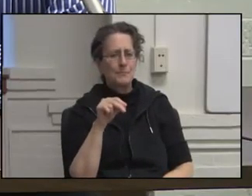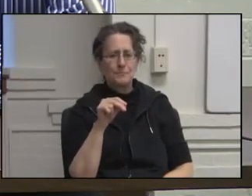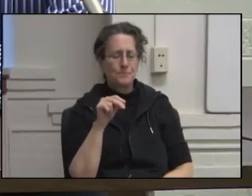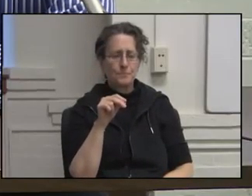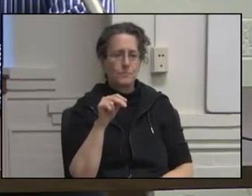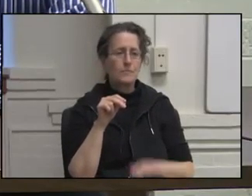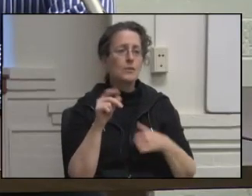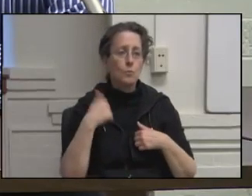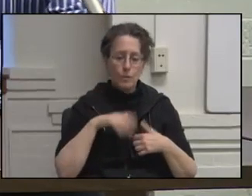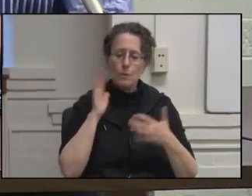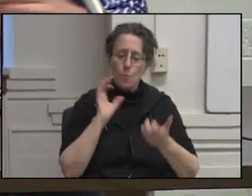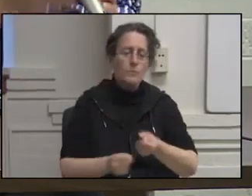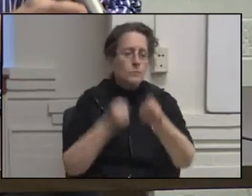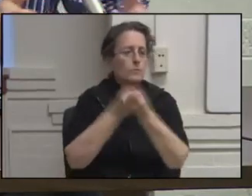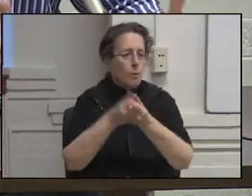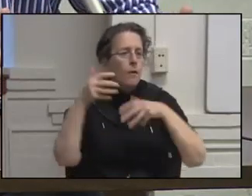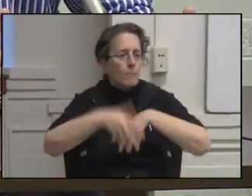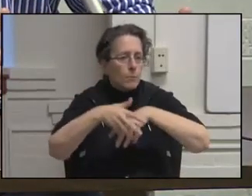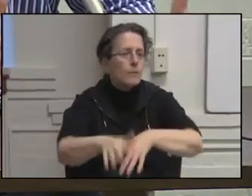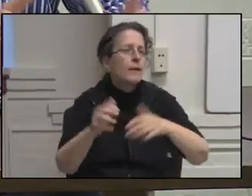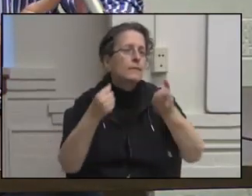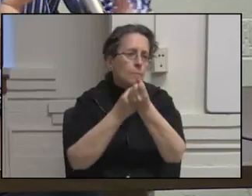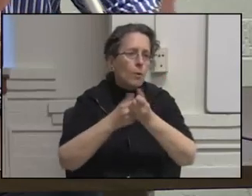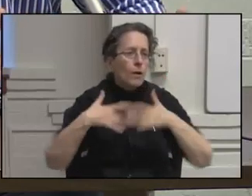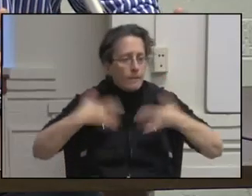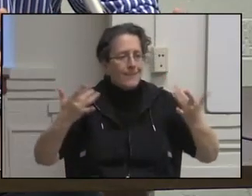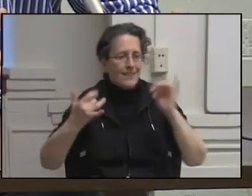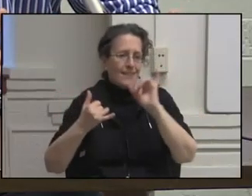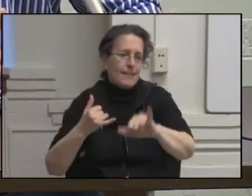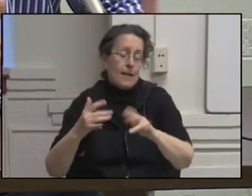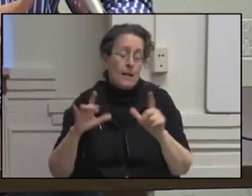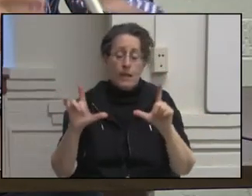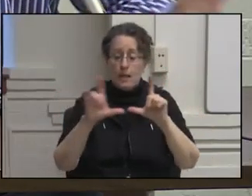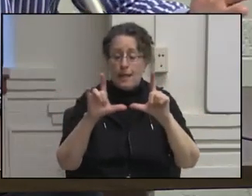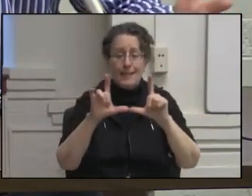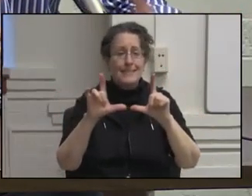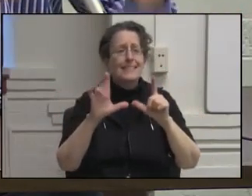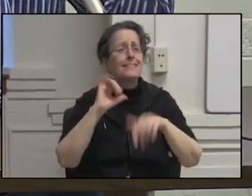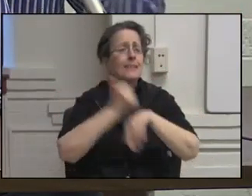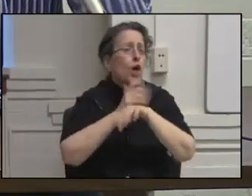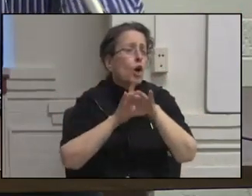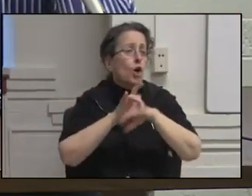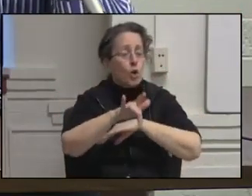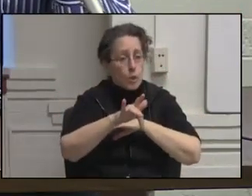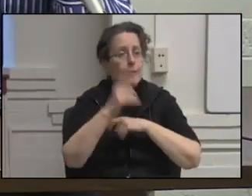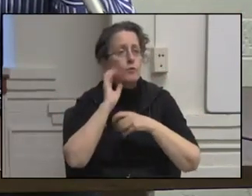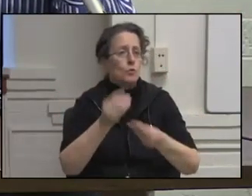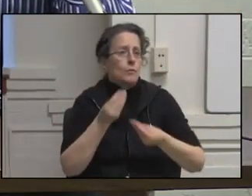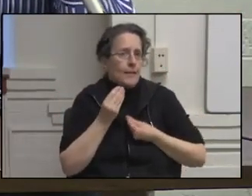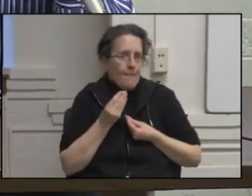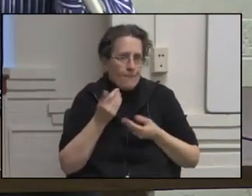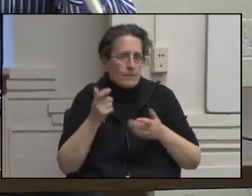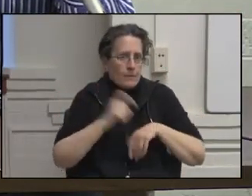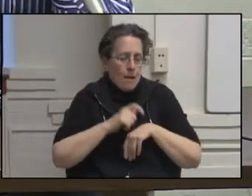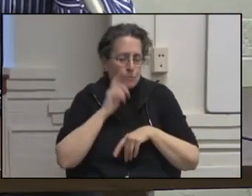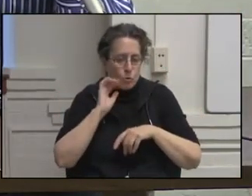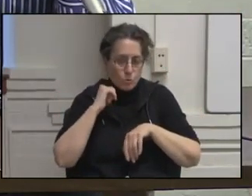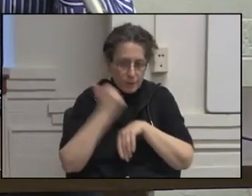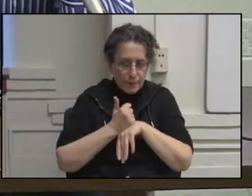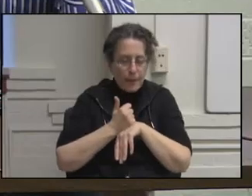to 4 p.m. I think we allow the licensing to so we can set up so we have all